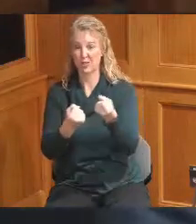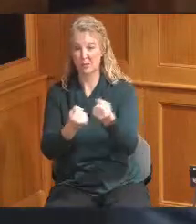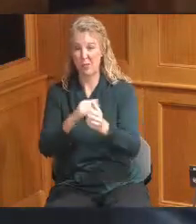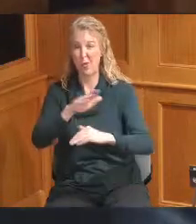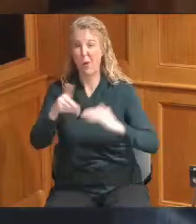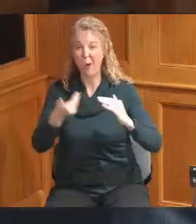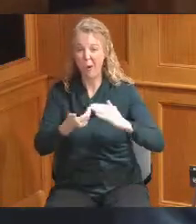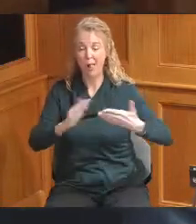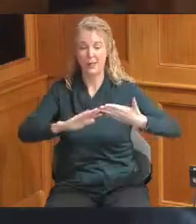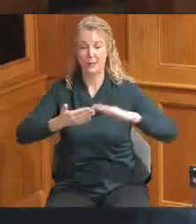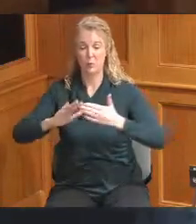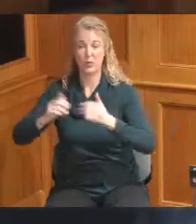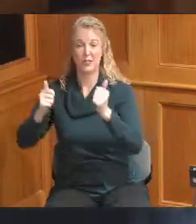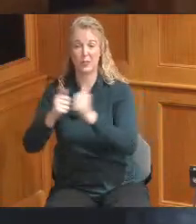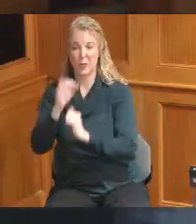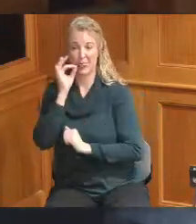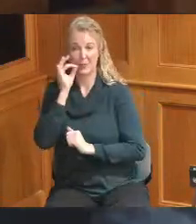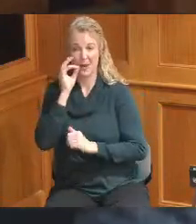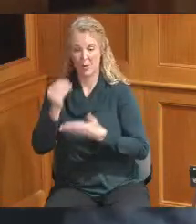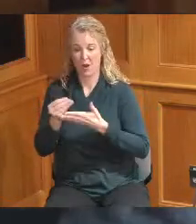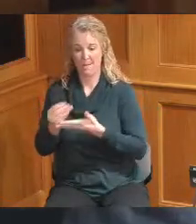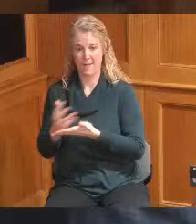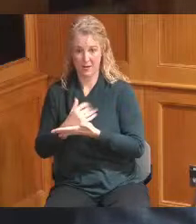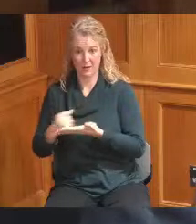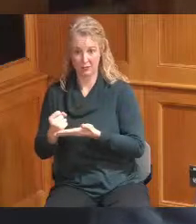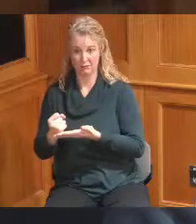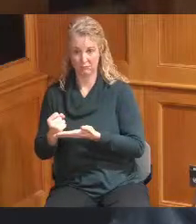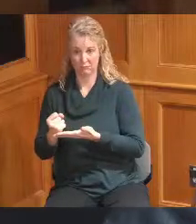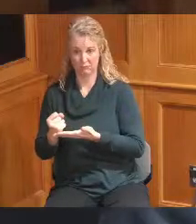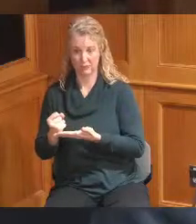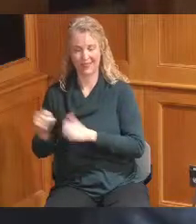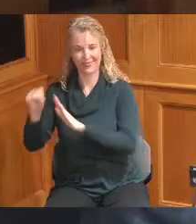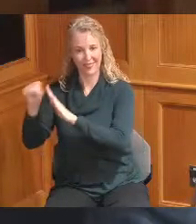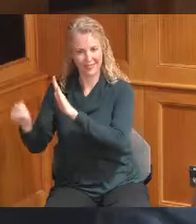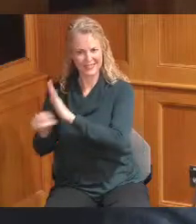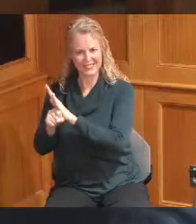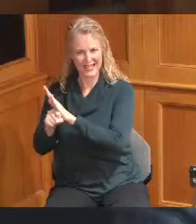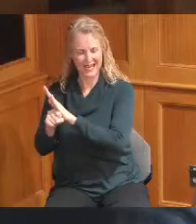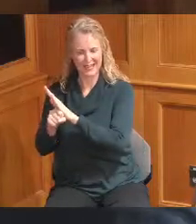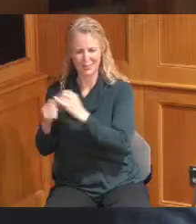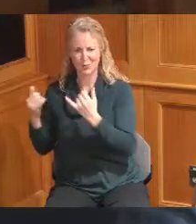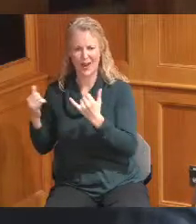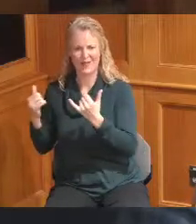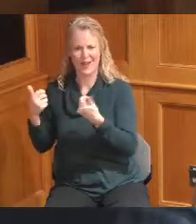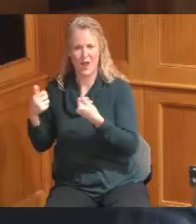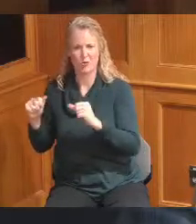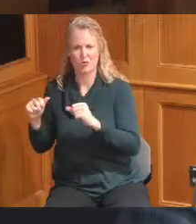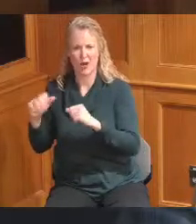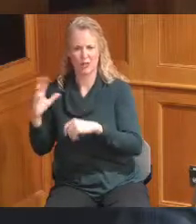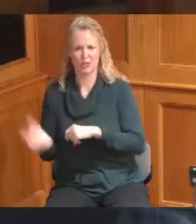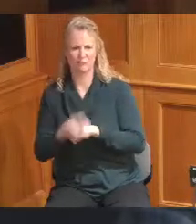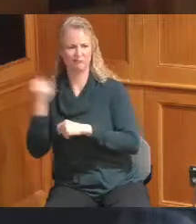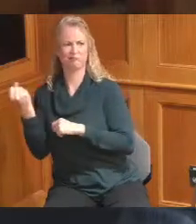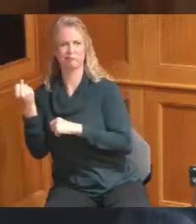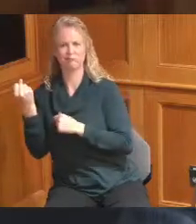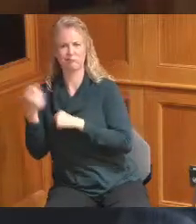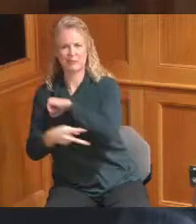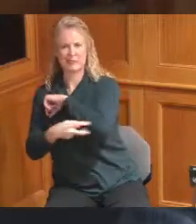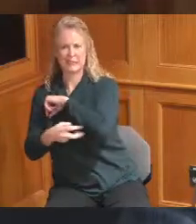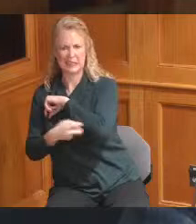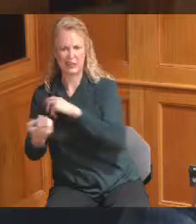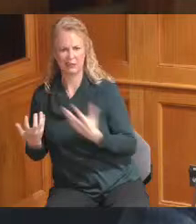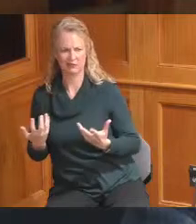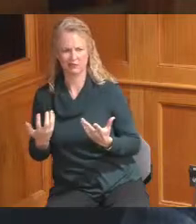all townships about the marijuana money and making sure the state's not trying to stiff the